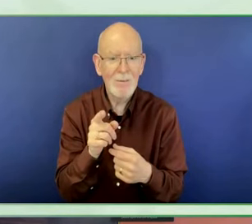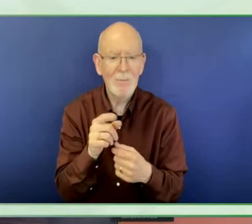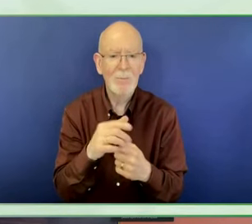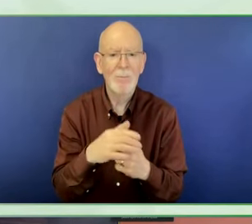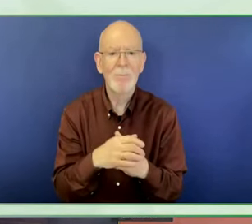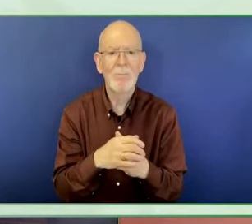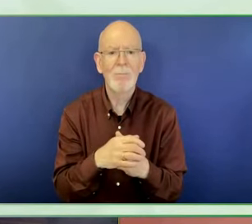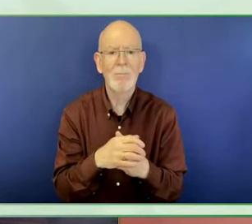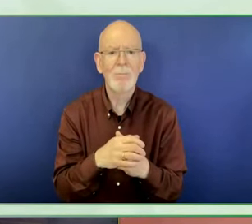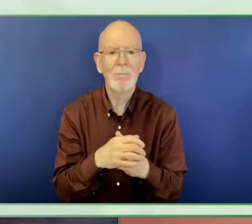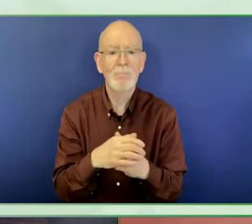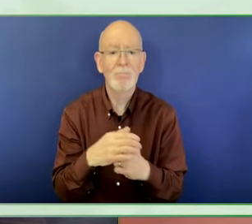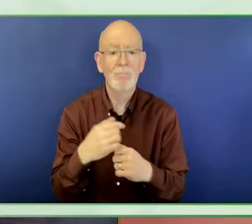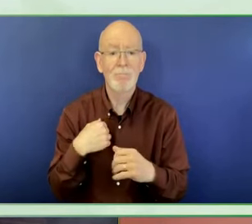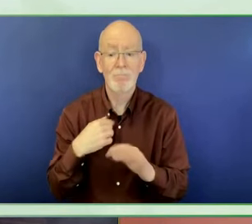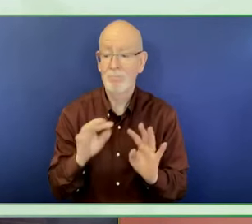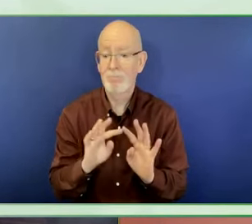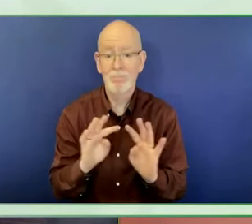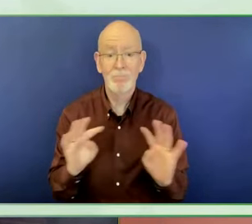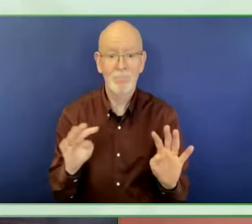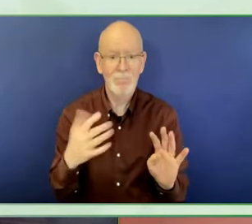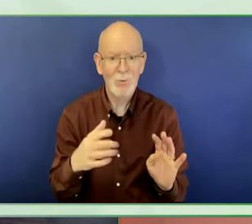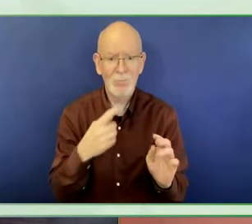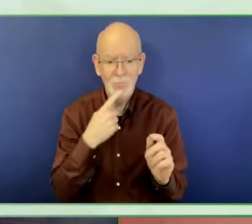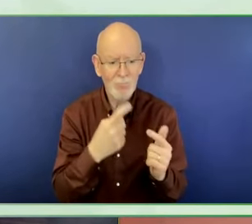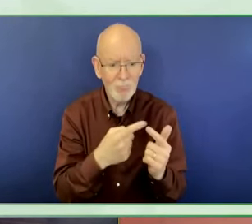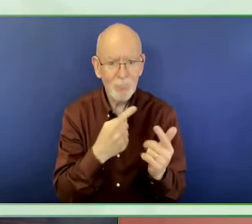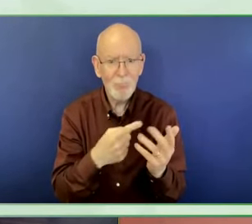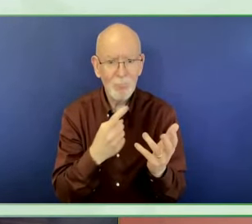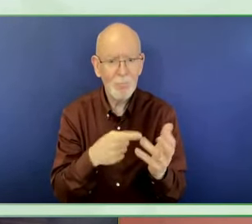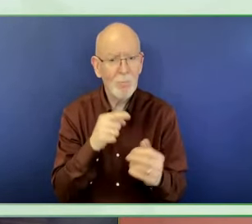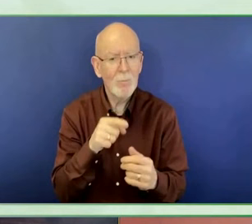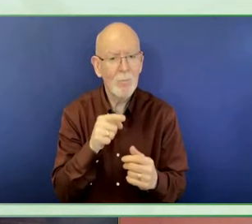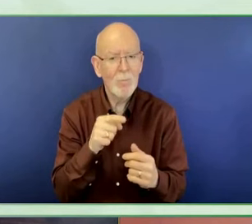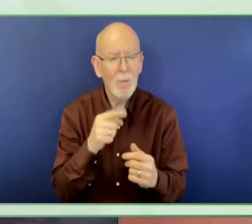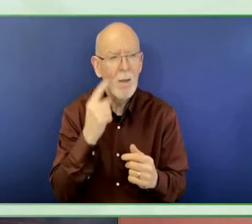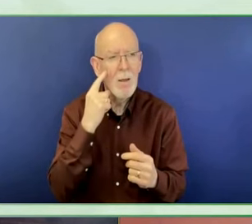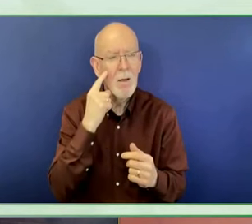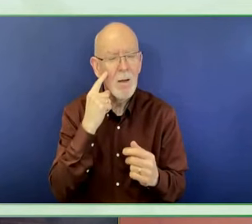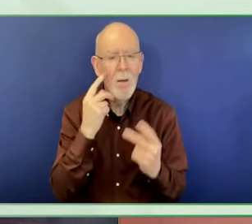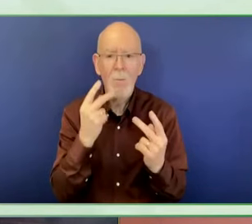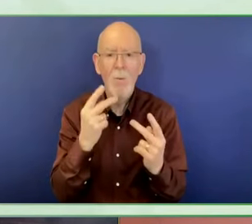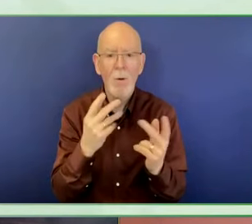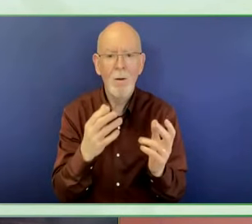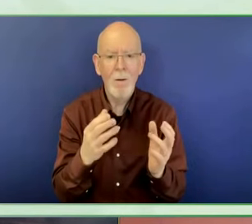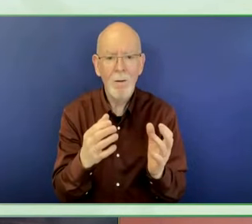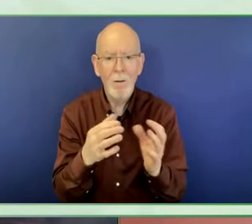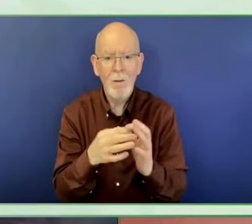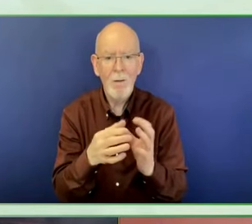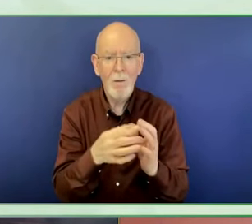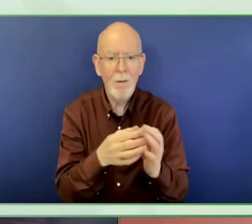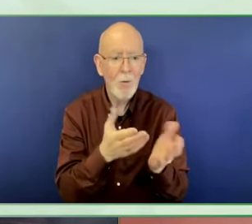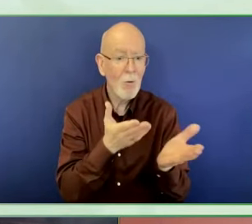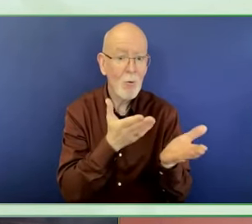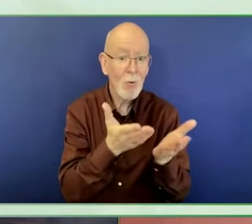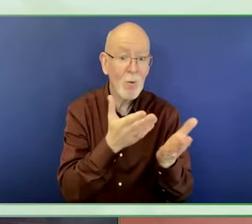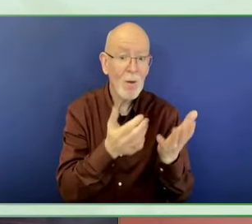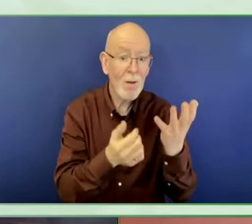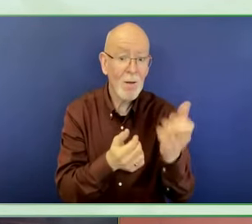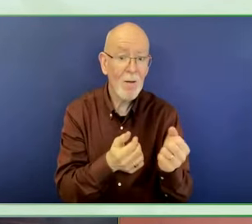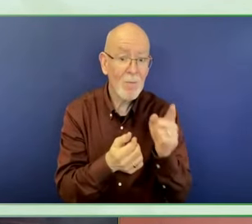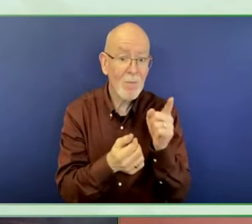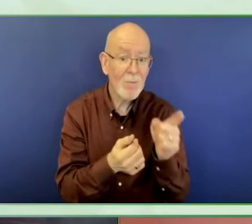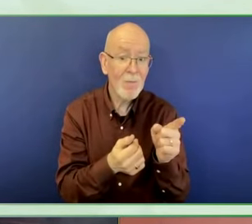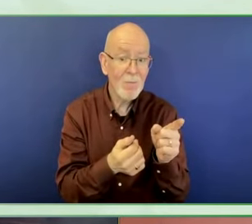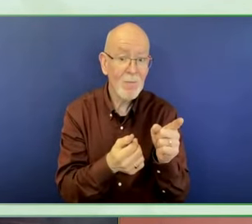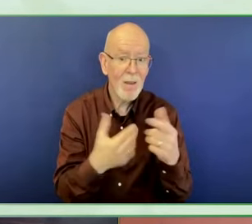sexual and reproductive health and rights organizations to include persons with a disability, and to mainstream the topic of sexuality and sexual and